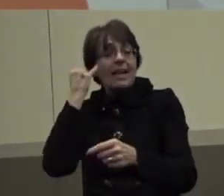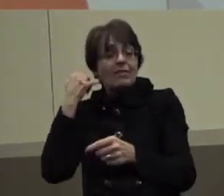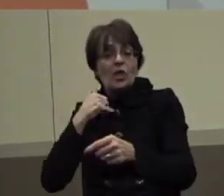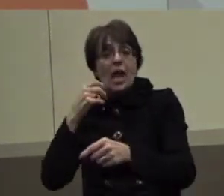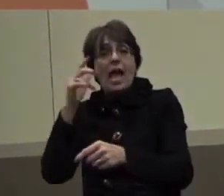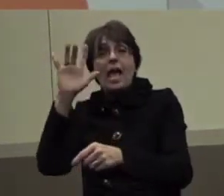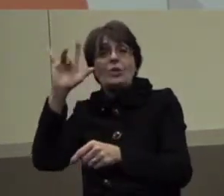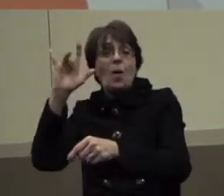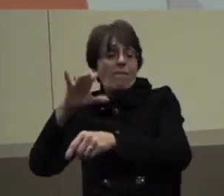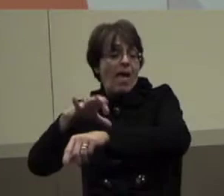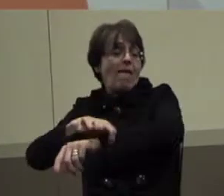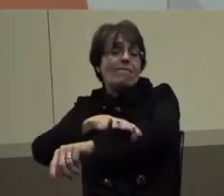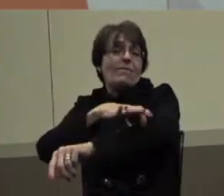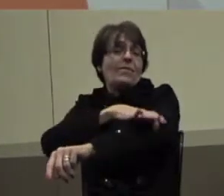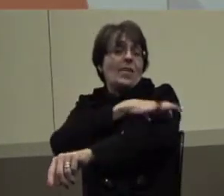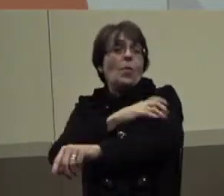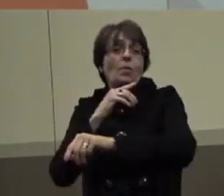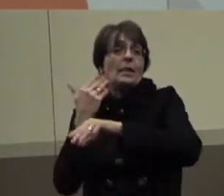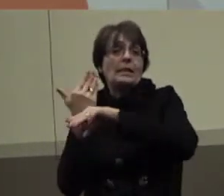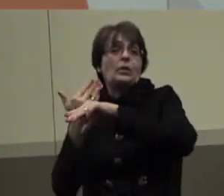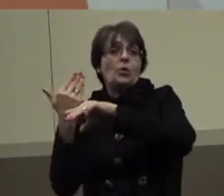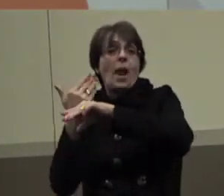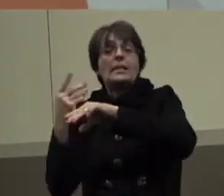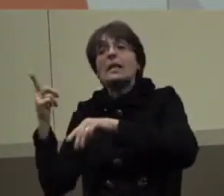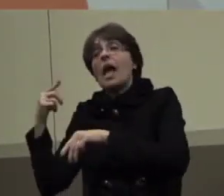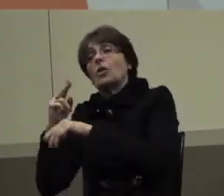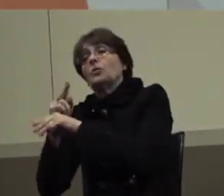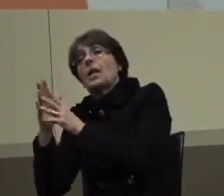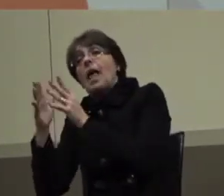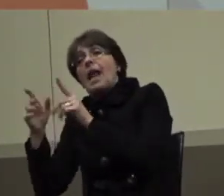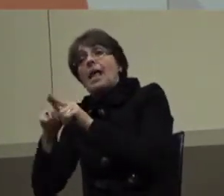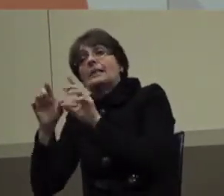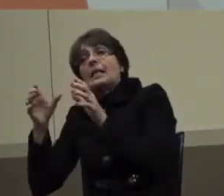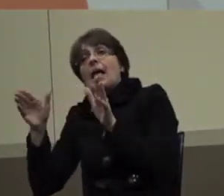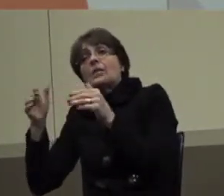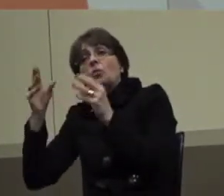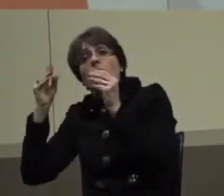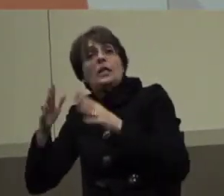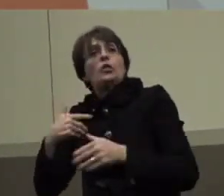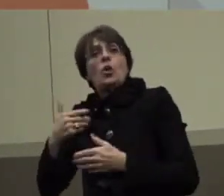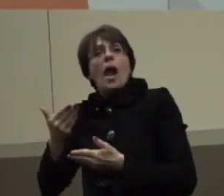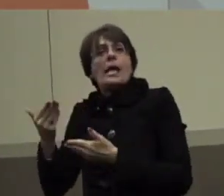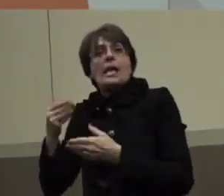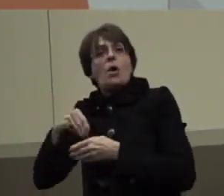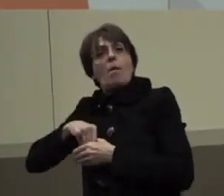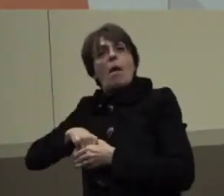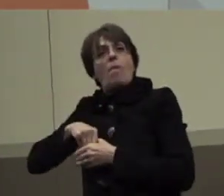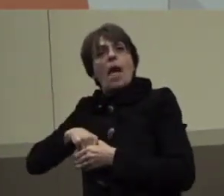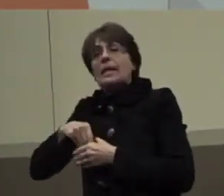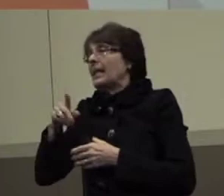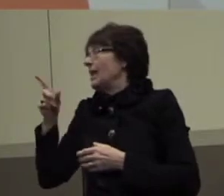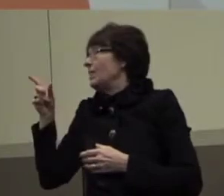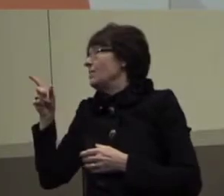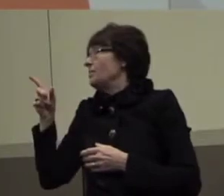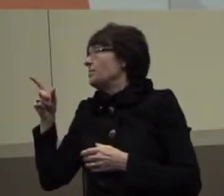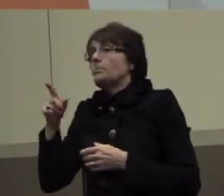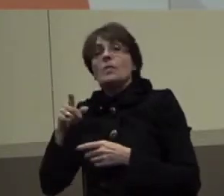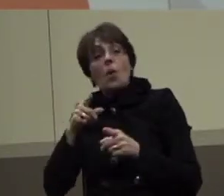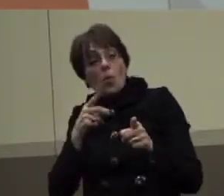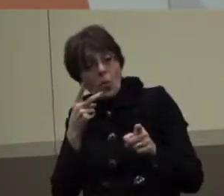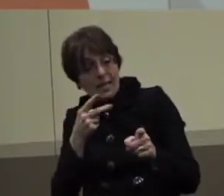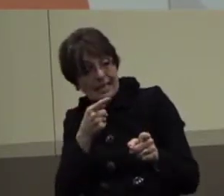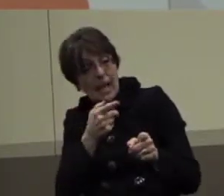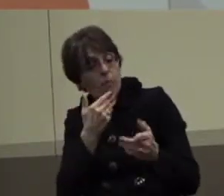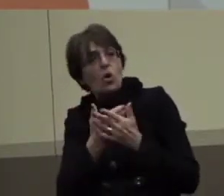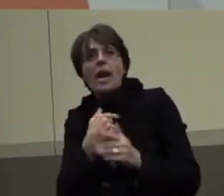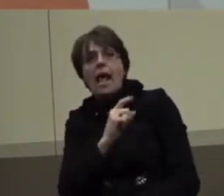on her arm. I used these a lot as a classroom teacher. I just carried them in my pocket, and whenever I caught any child being good, I gave